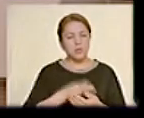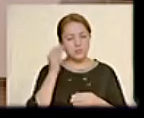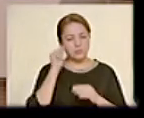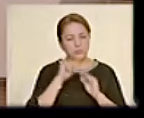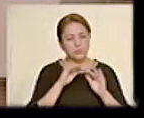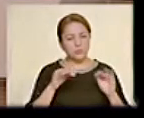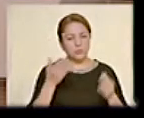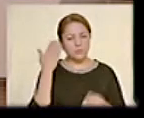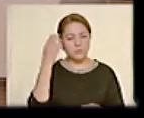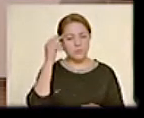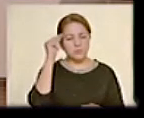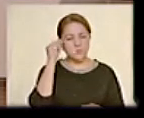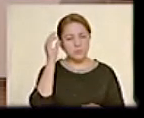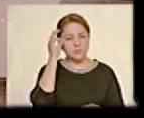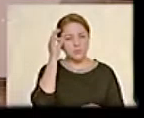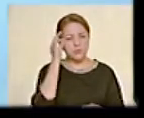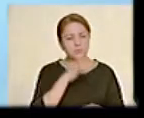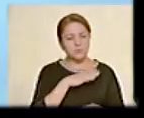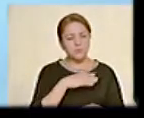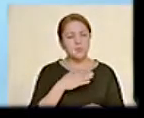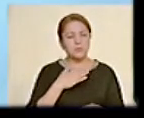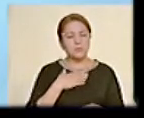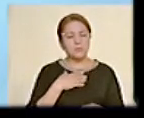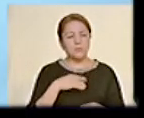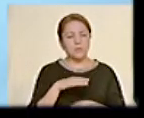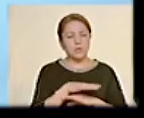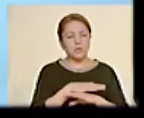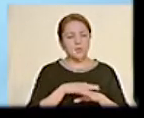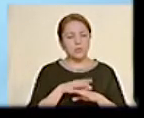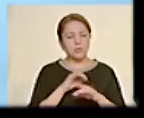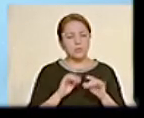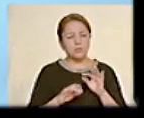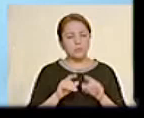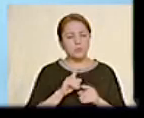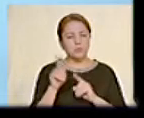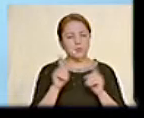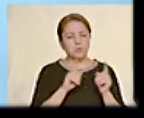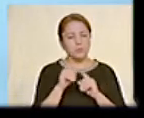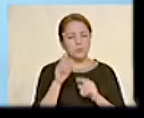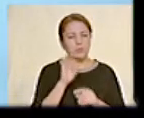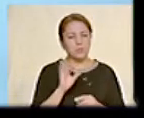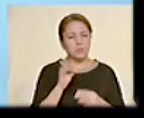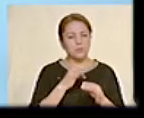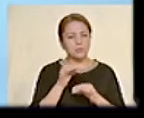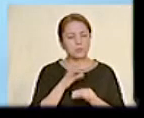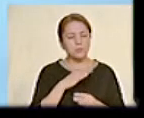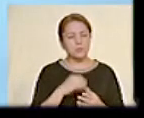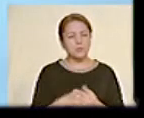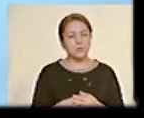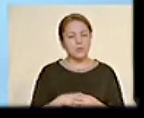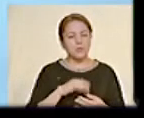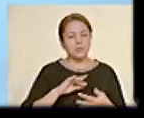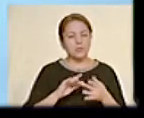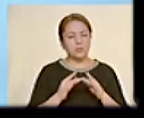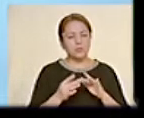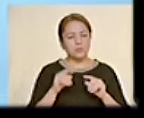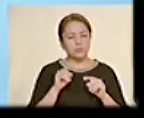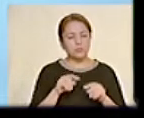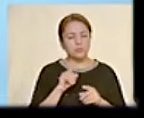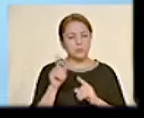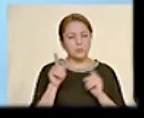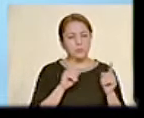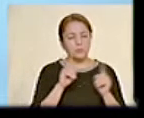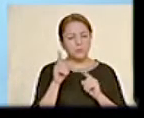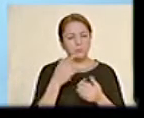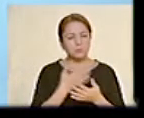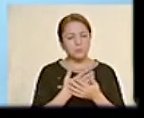o'tgan darsda yodingizda bo'lsa, biz xalqaro kompyuter tarmoqlari haqida gaplashgan edik. Demak, internet ushbu